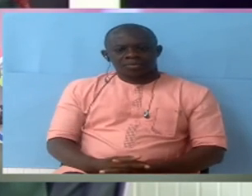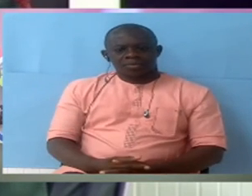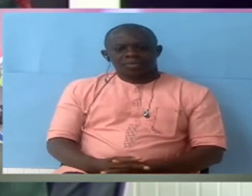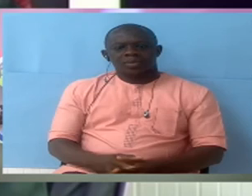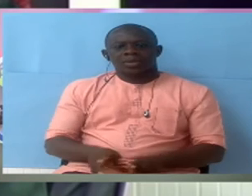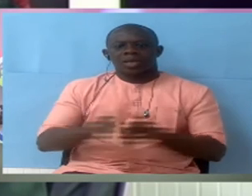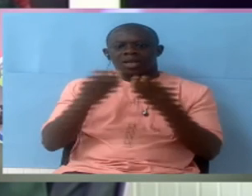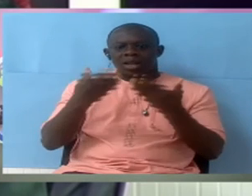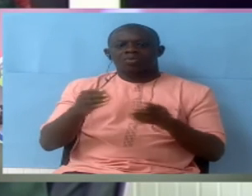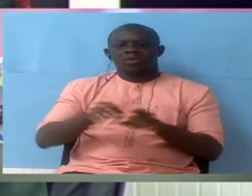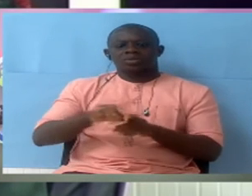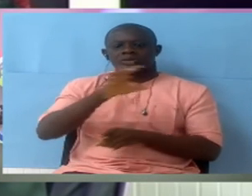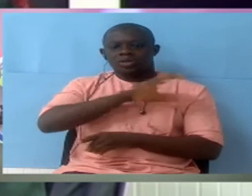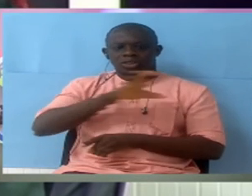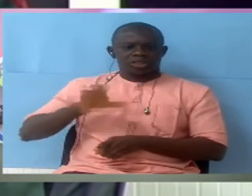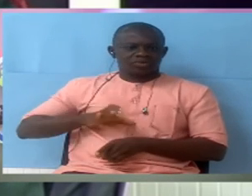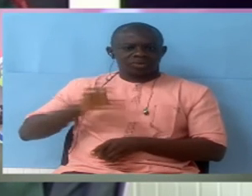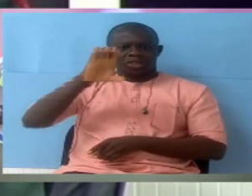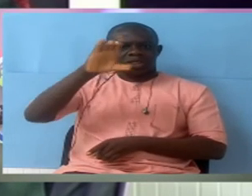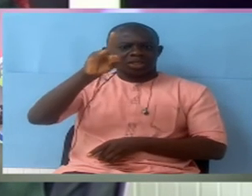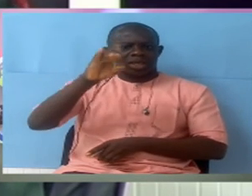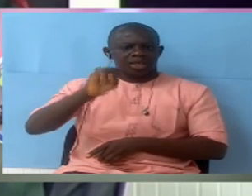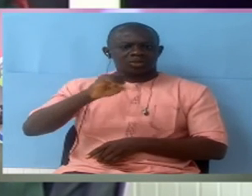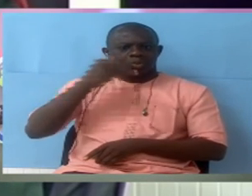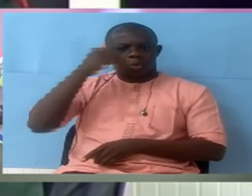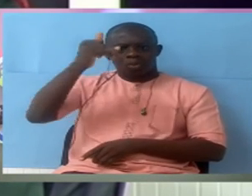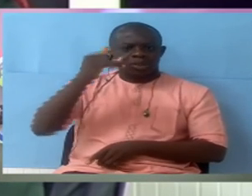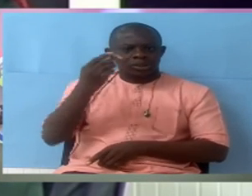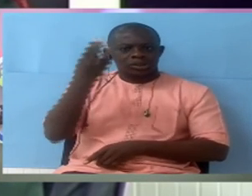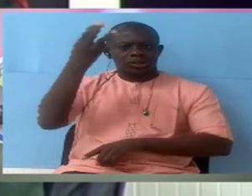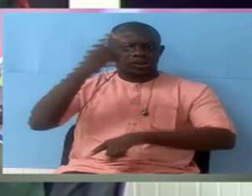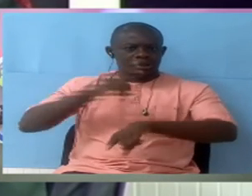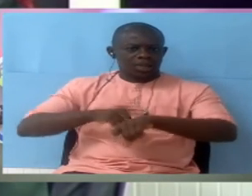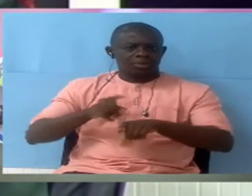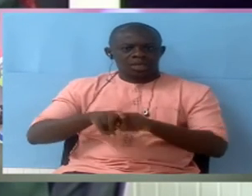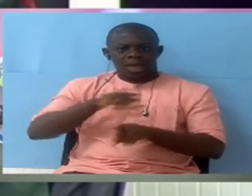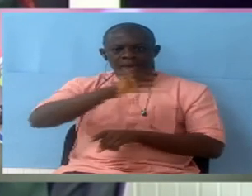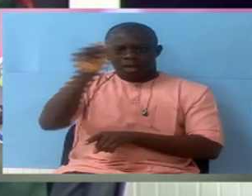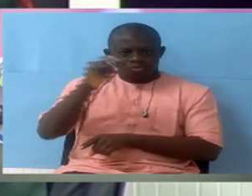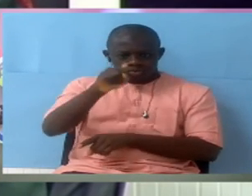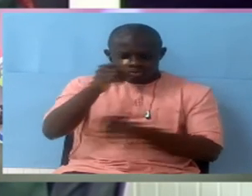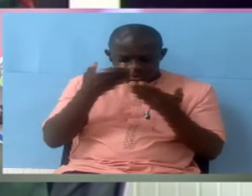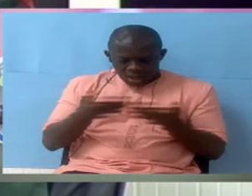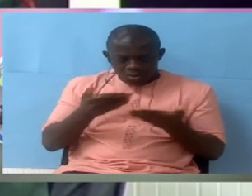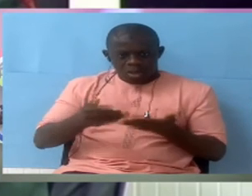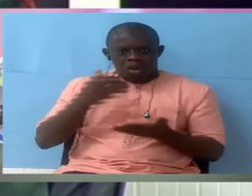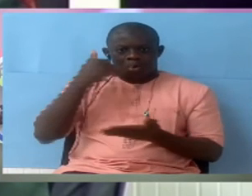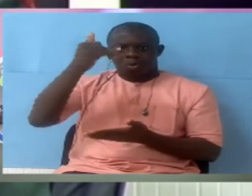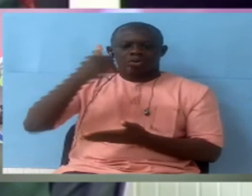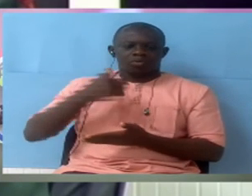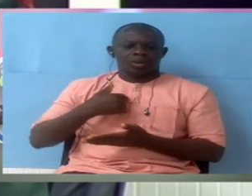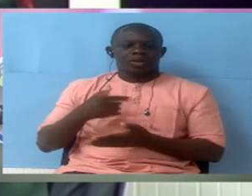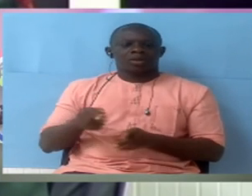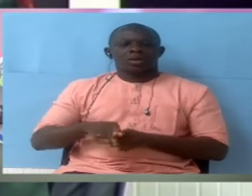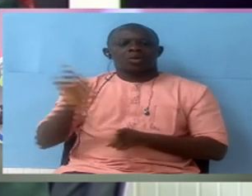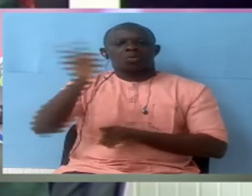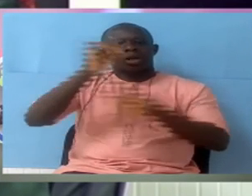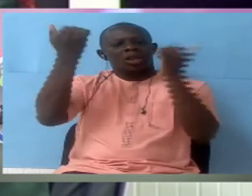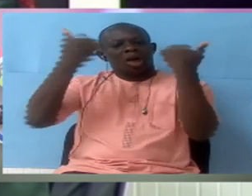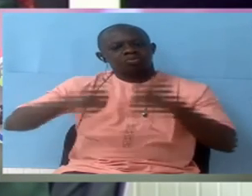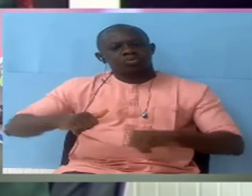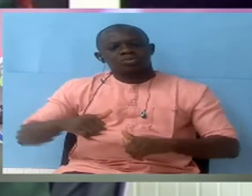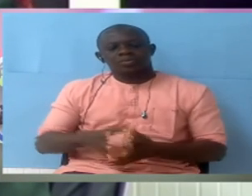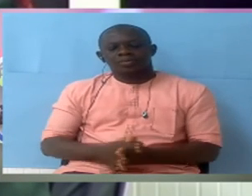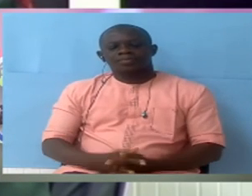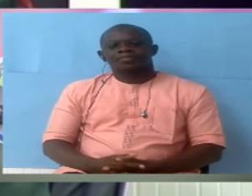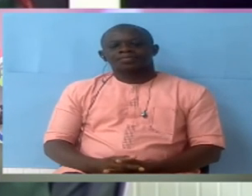The chief of staff called me 3 times. Chief of staff bi ona ma ñetti yoon. And you have just called me. Te yow tam yaangi ni di ma o. So what's the matter? Hana